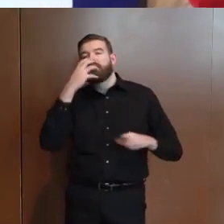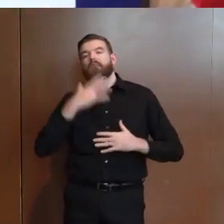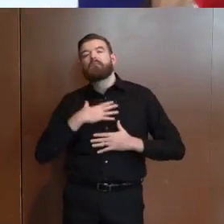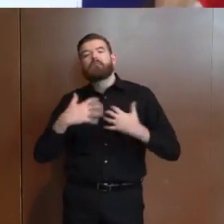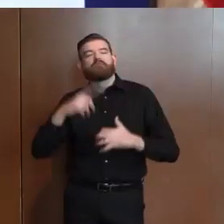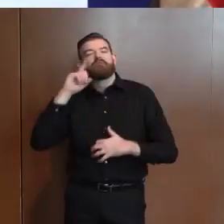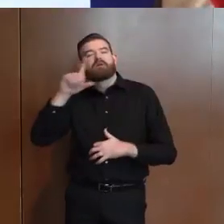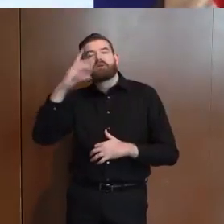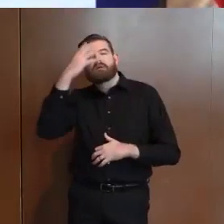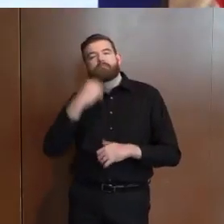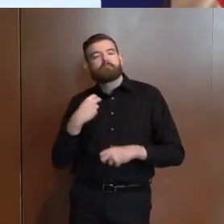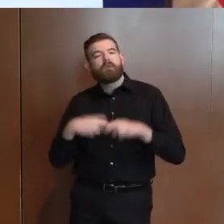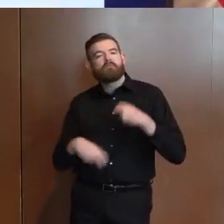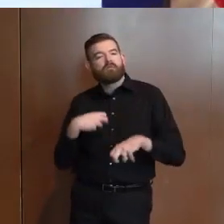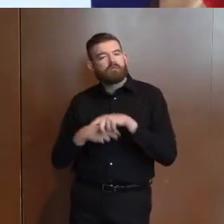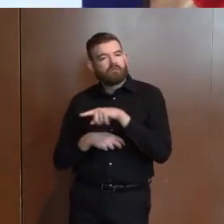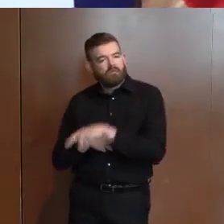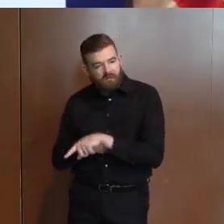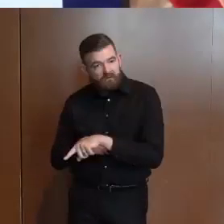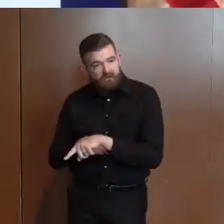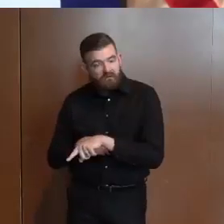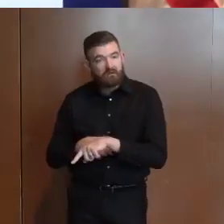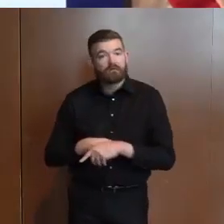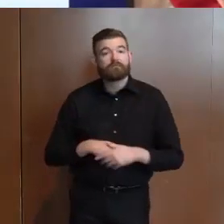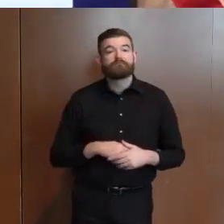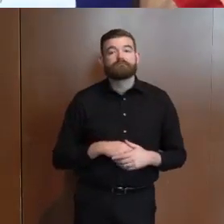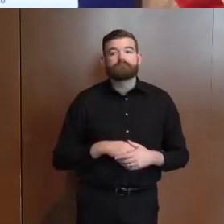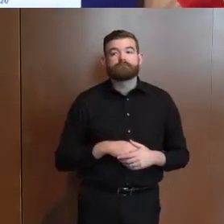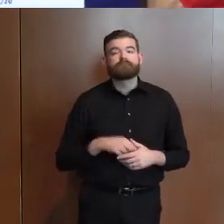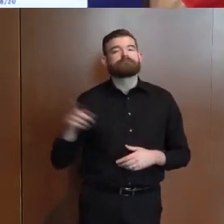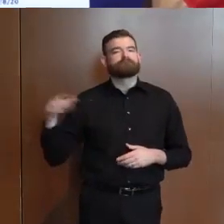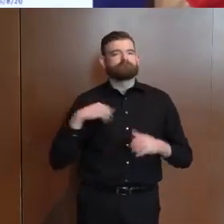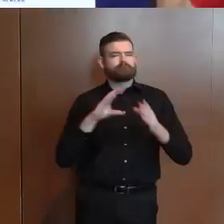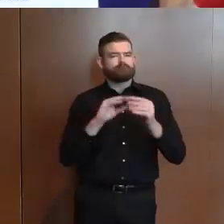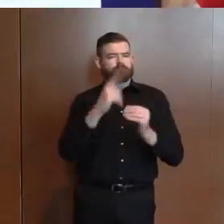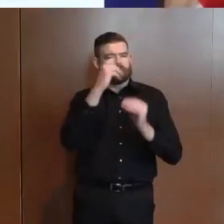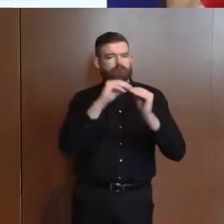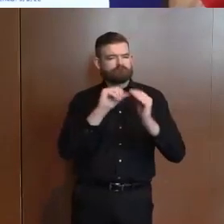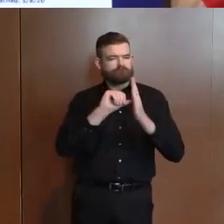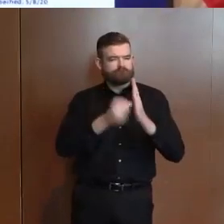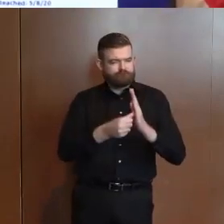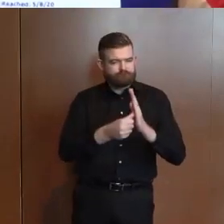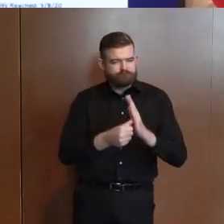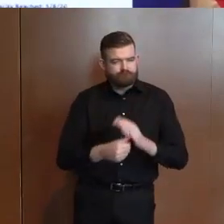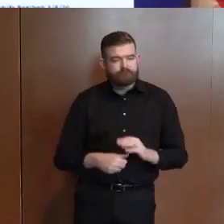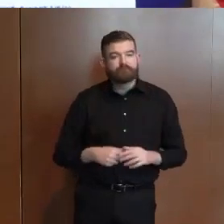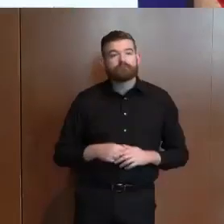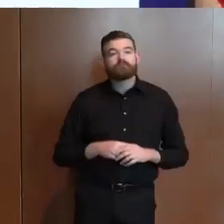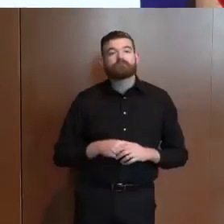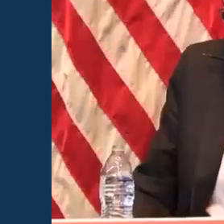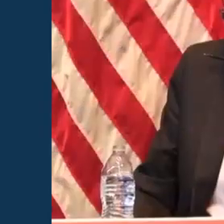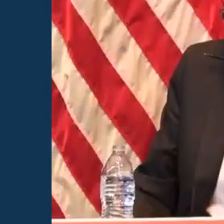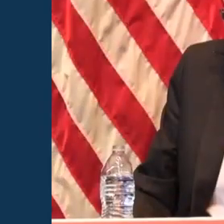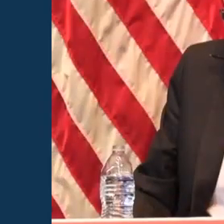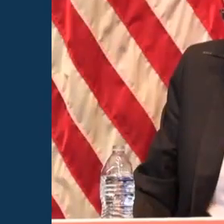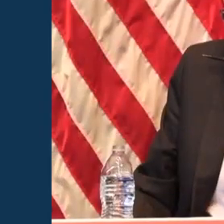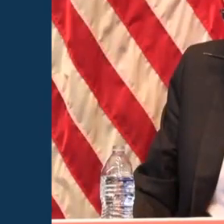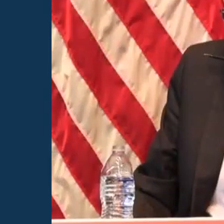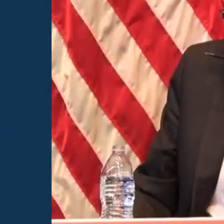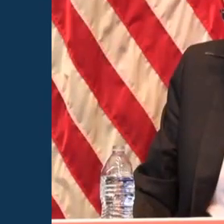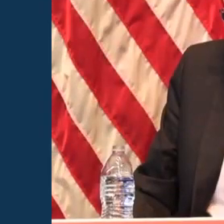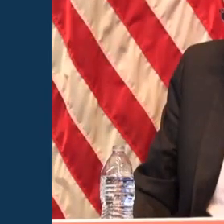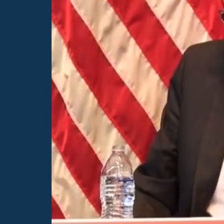want to make, and then we could put the website back up. Notice that the flattened curve comes later. So I think, John, you asked, not Matt,